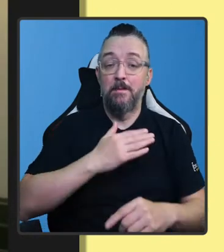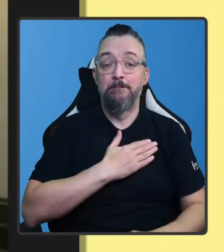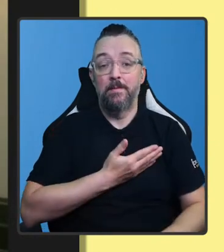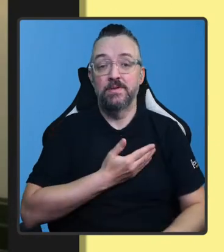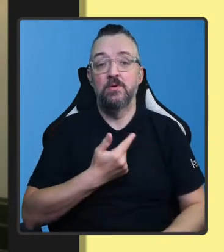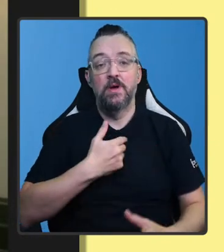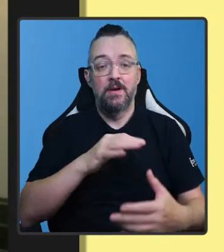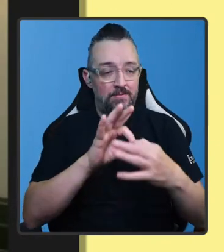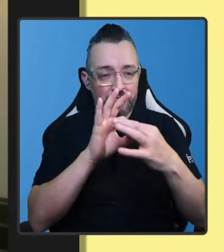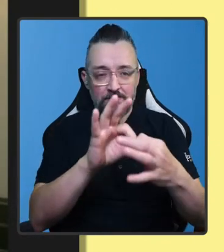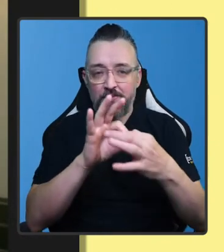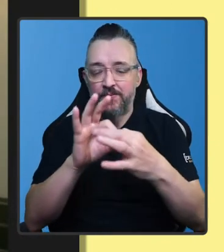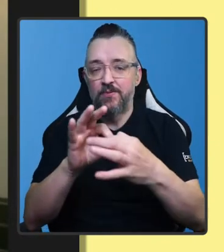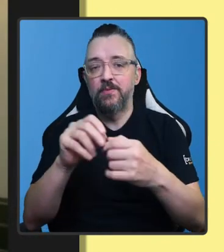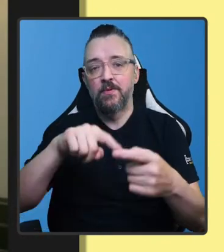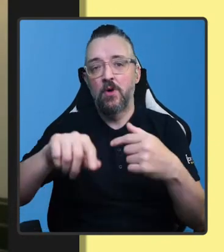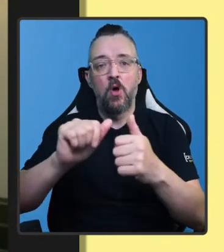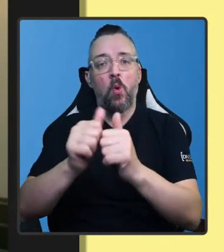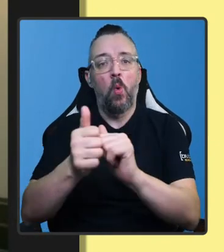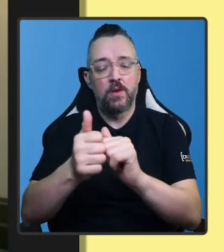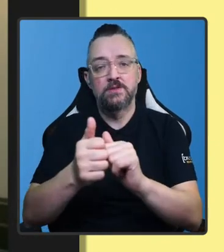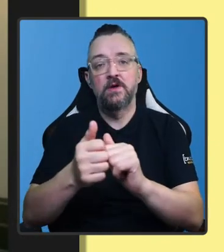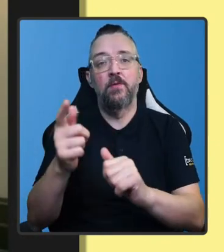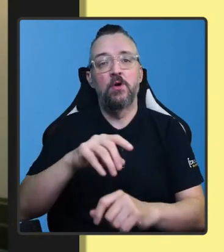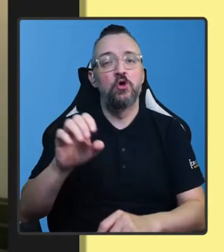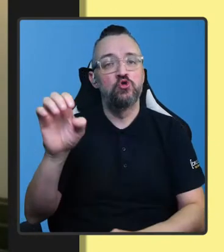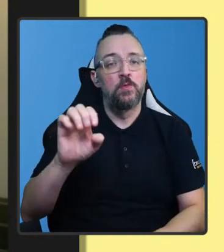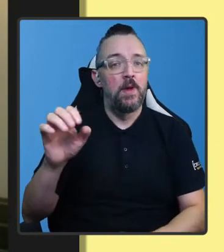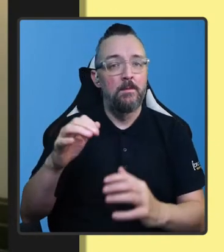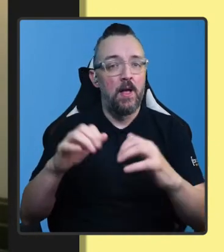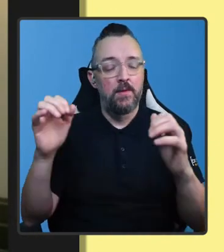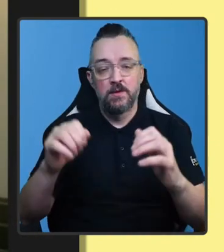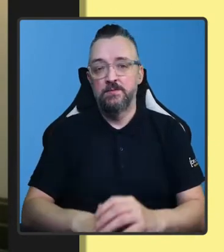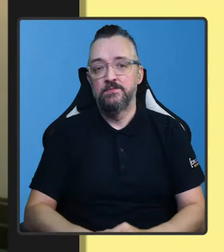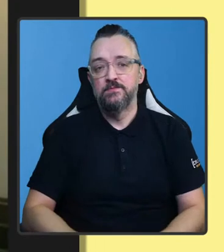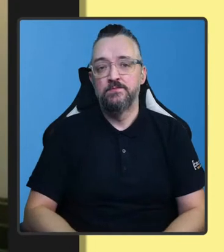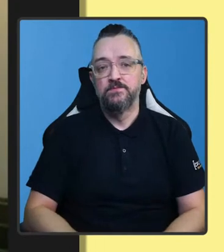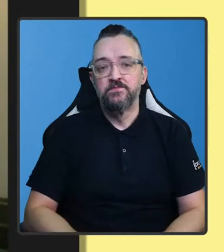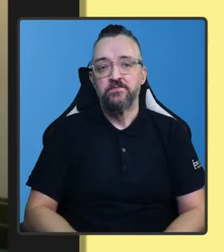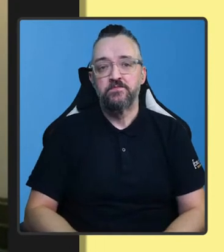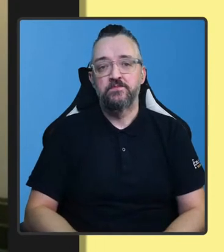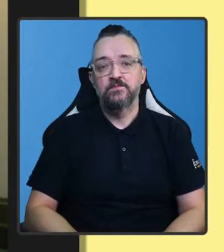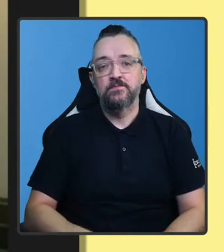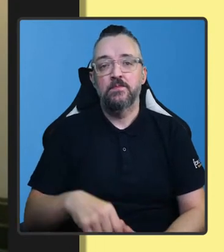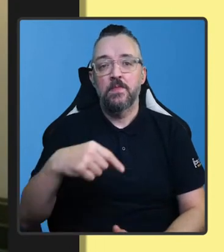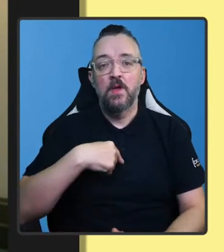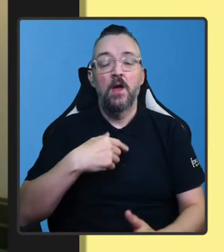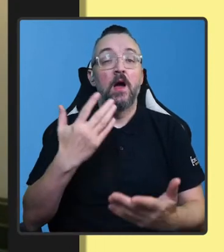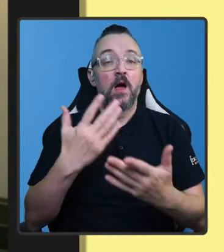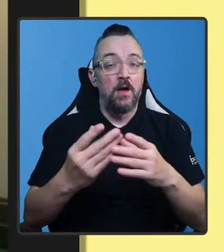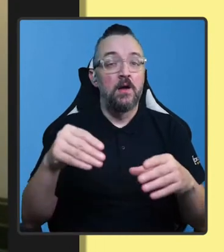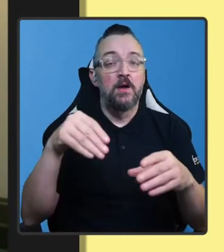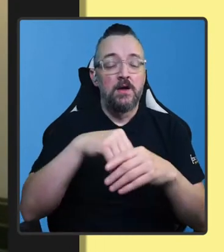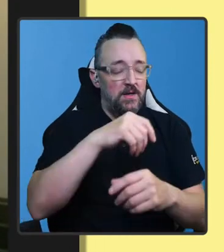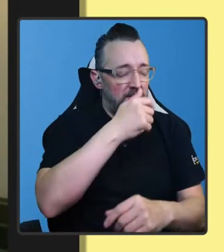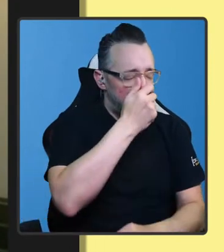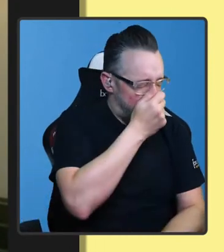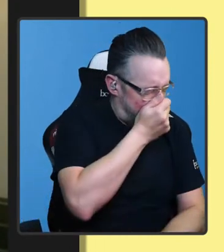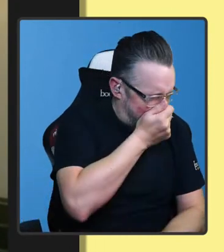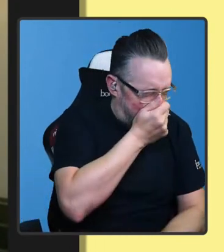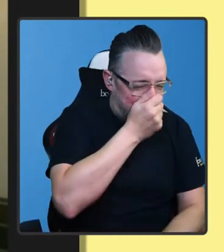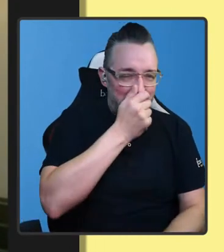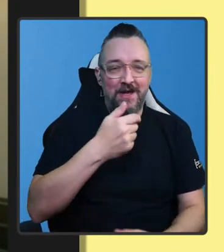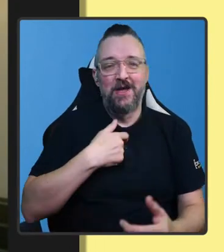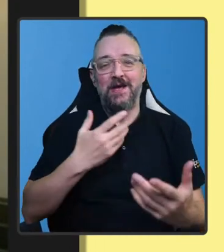our friends and colleagues of the European Parliament. We are also participating to many events across the